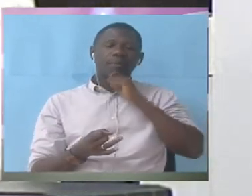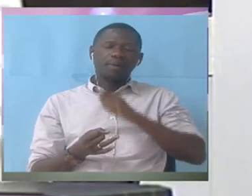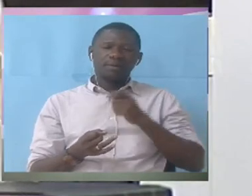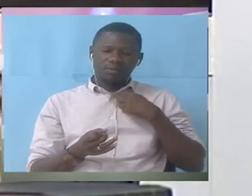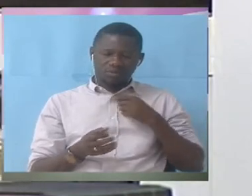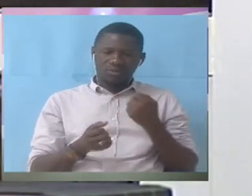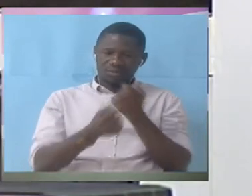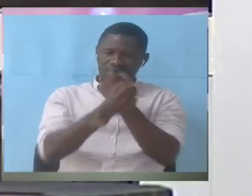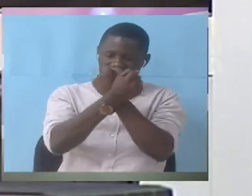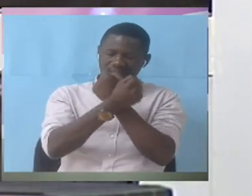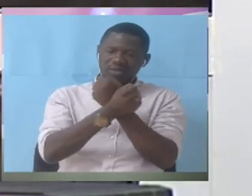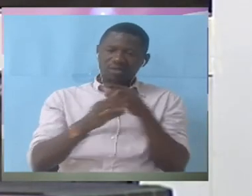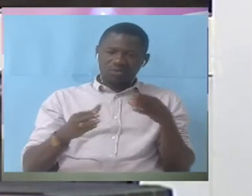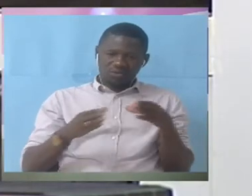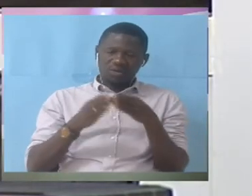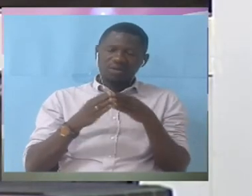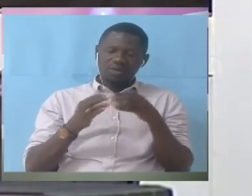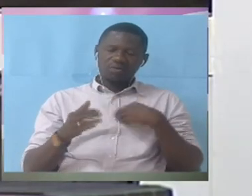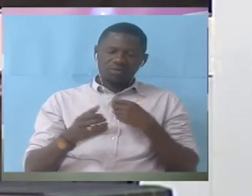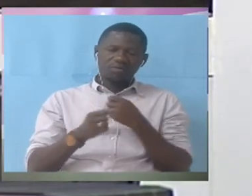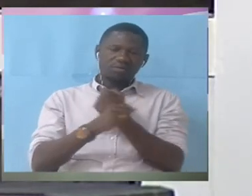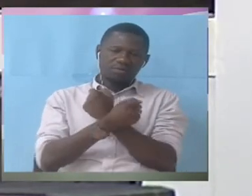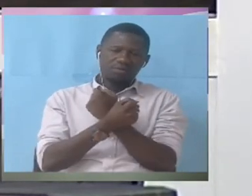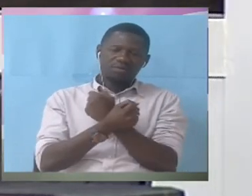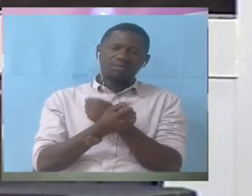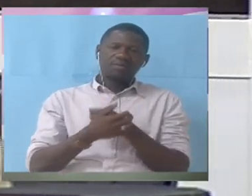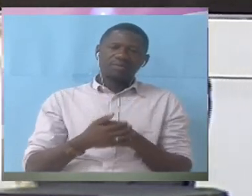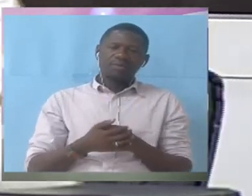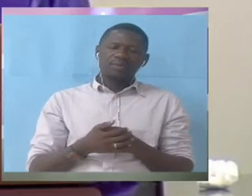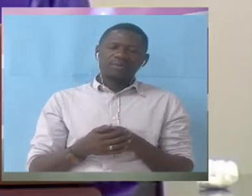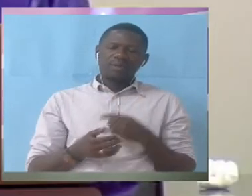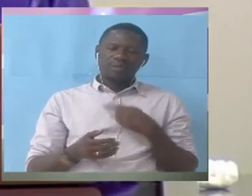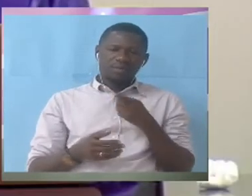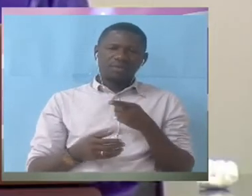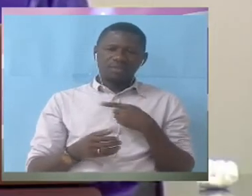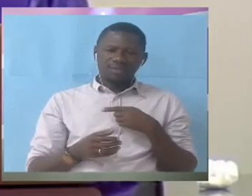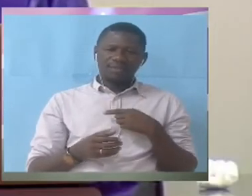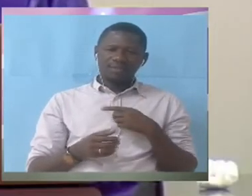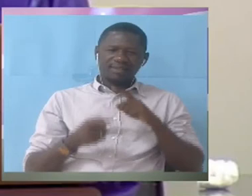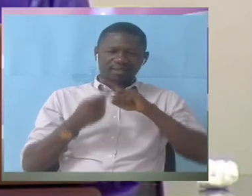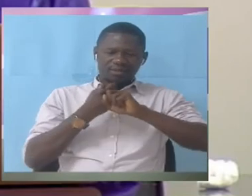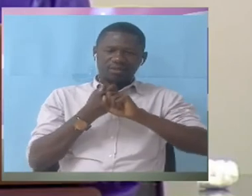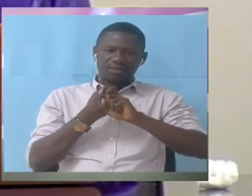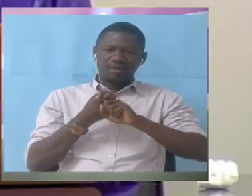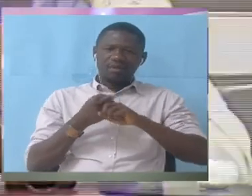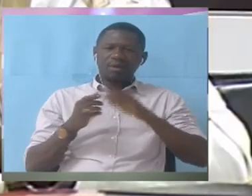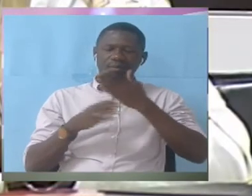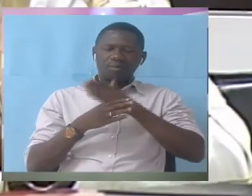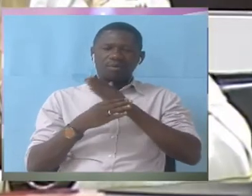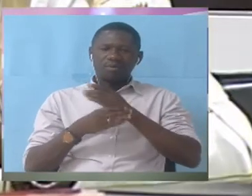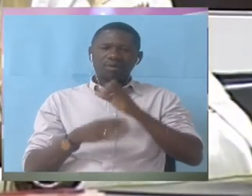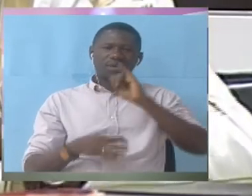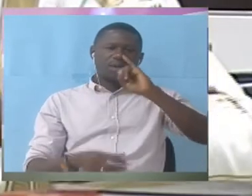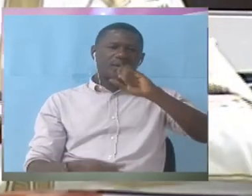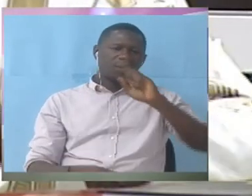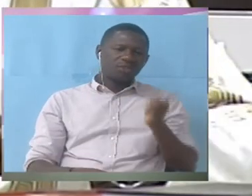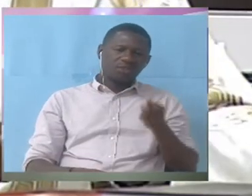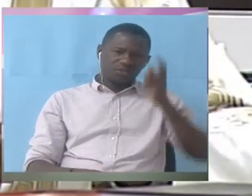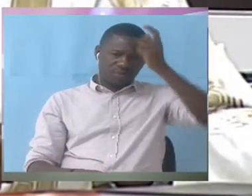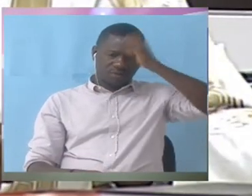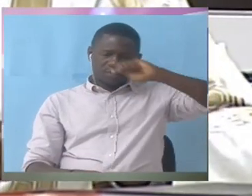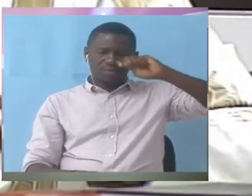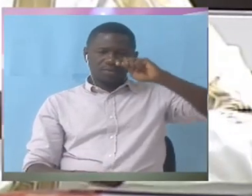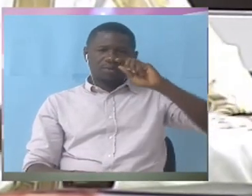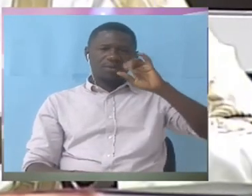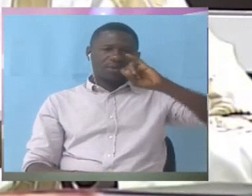Bo xamne ñu ko jappon ak ñun. And there was this special bond between the Inspector General of Police